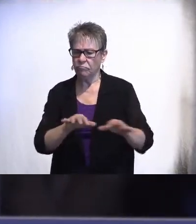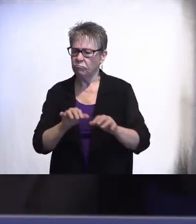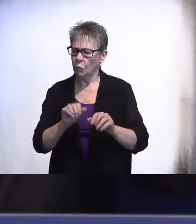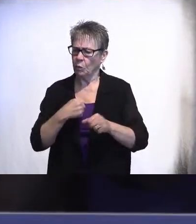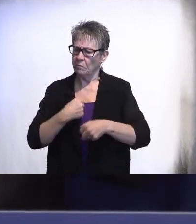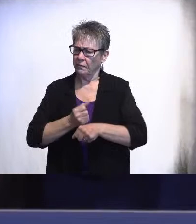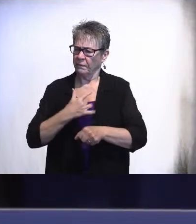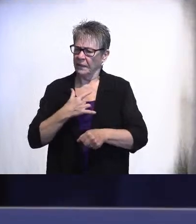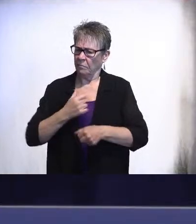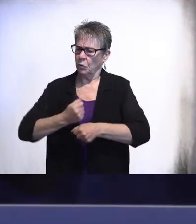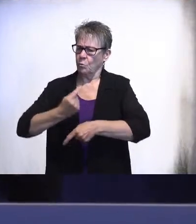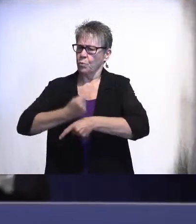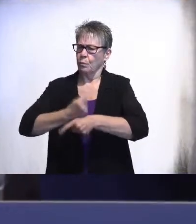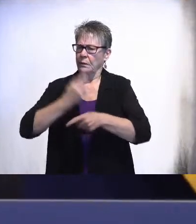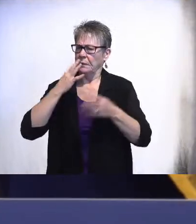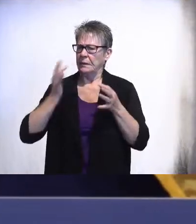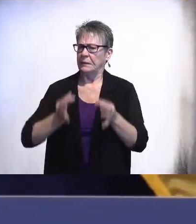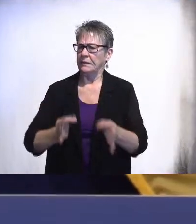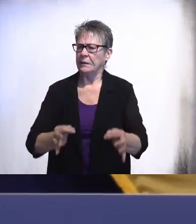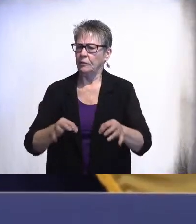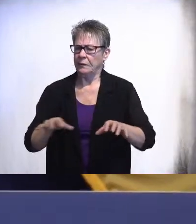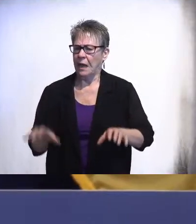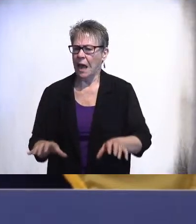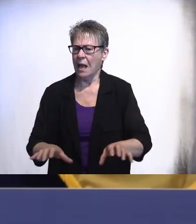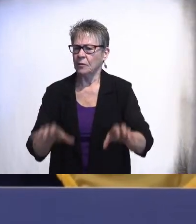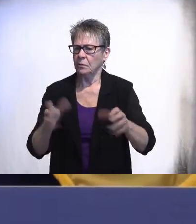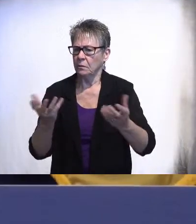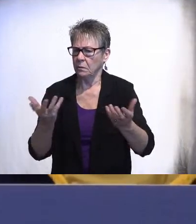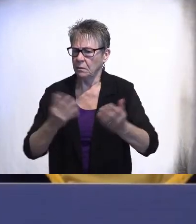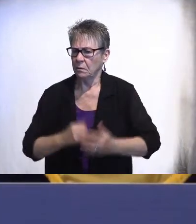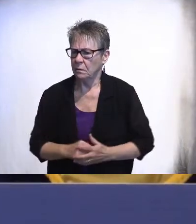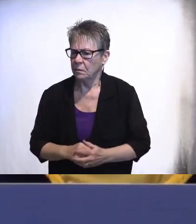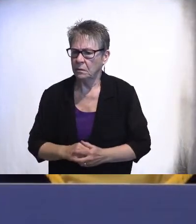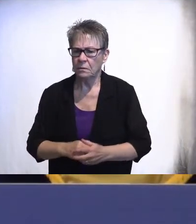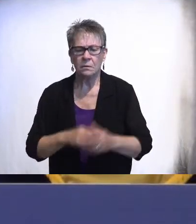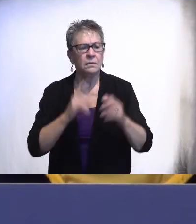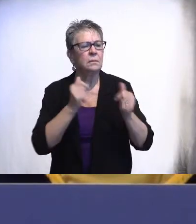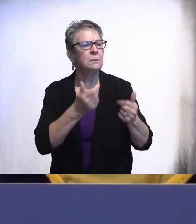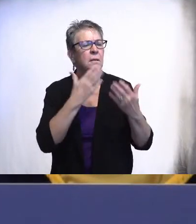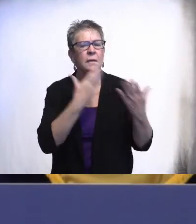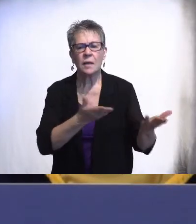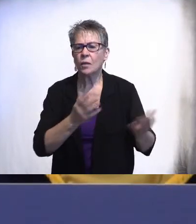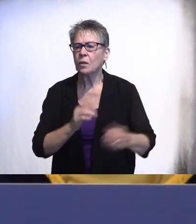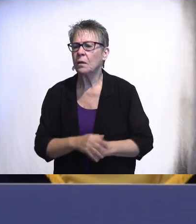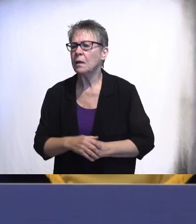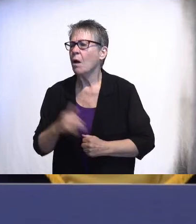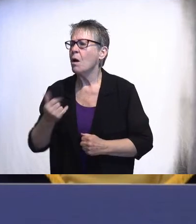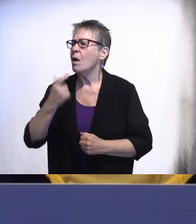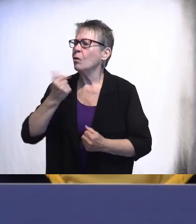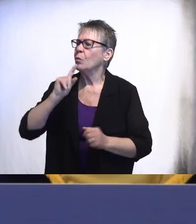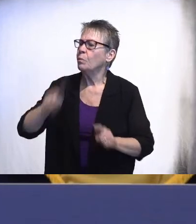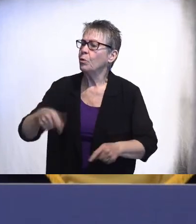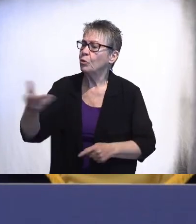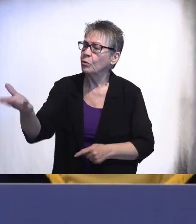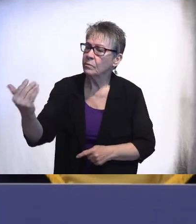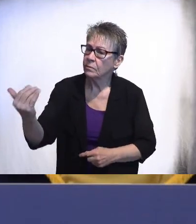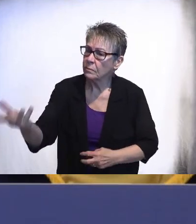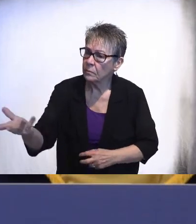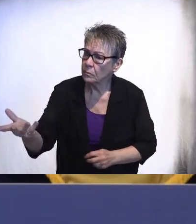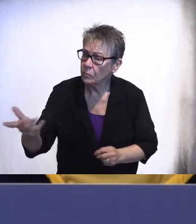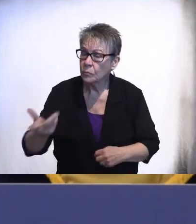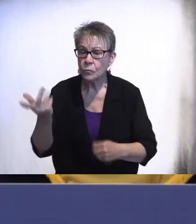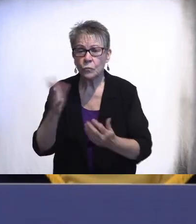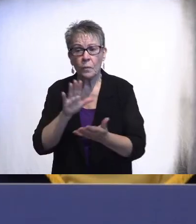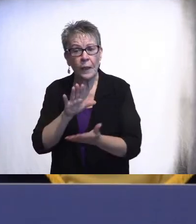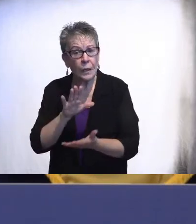that. Sir. Sir, good afternoon. Good afternoon. Governor, what is your response to school superintendents who said they don't